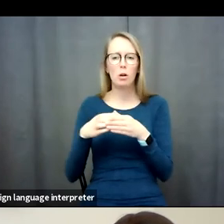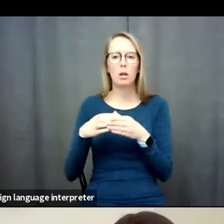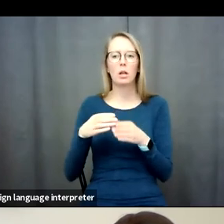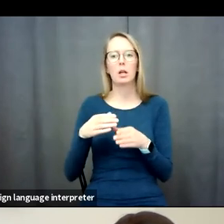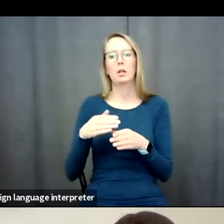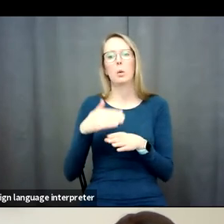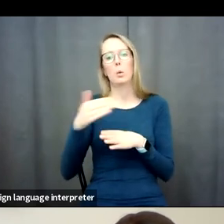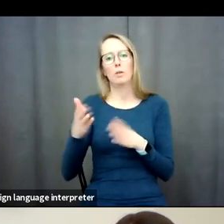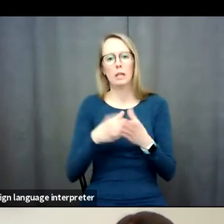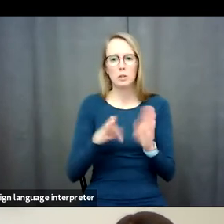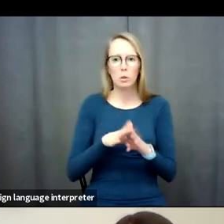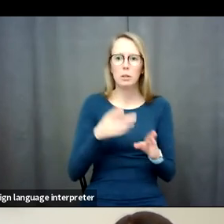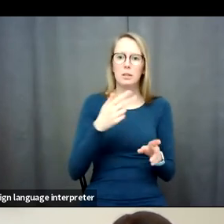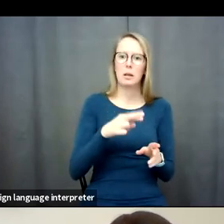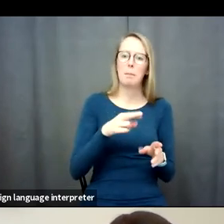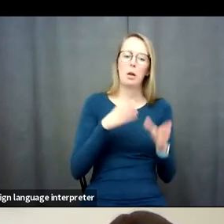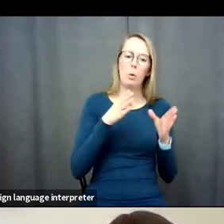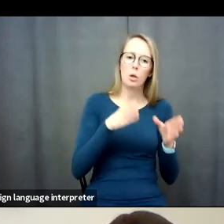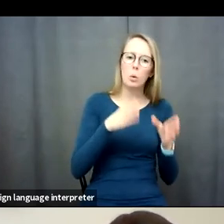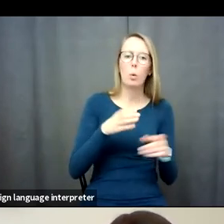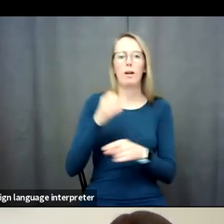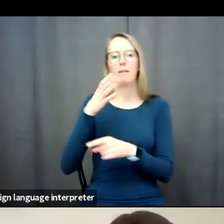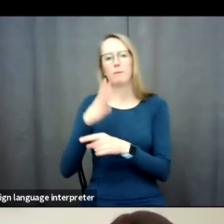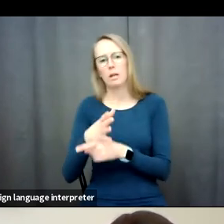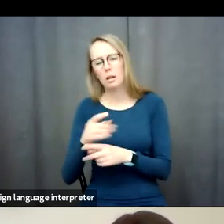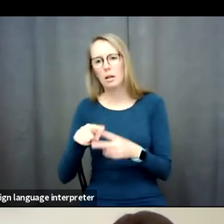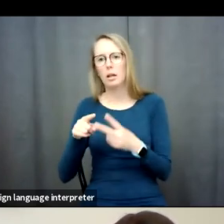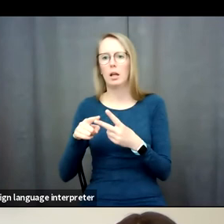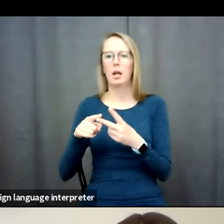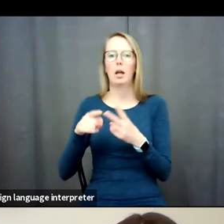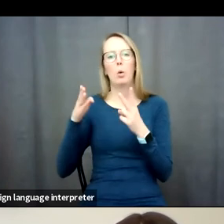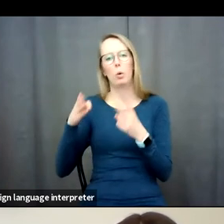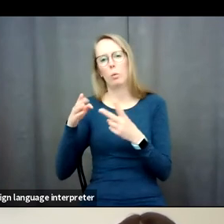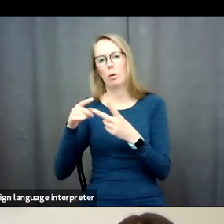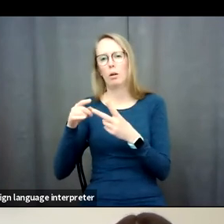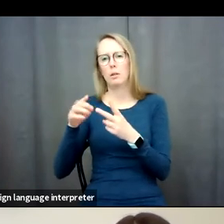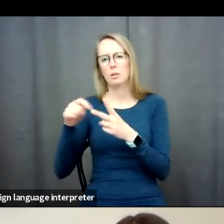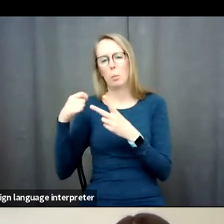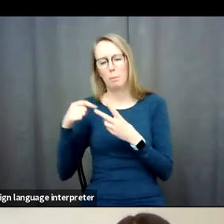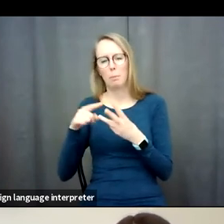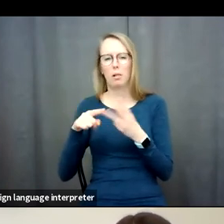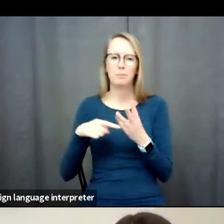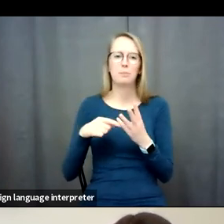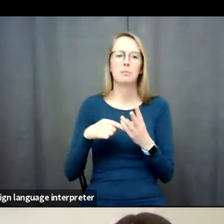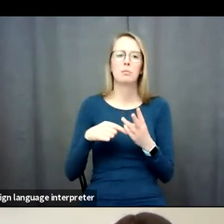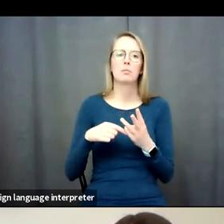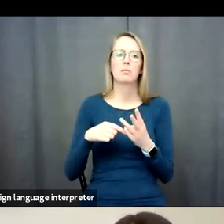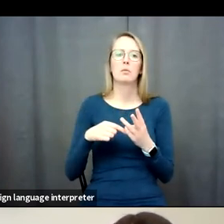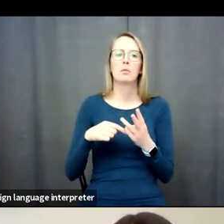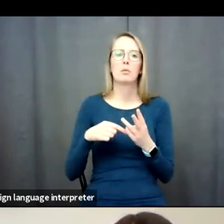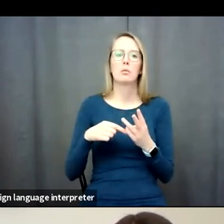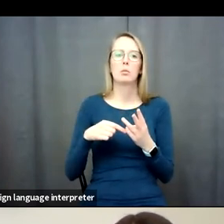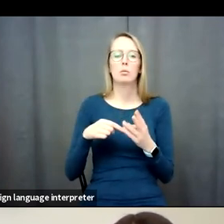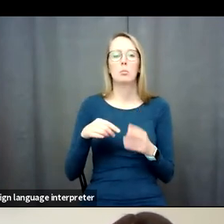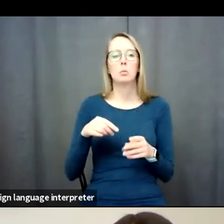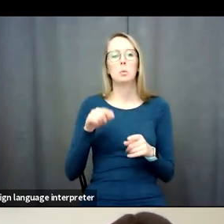hallways, cafeterias, schoolyards, locker rooms, etc. And the reason for that is that students